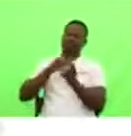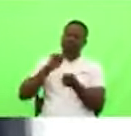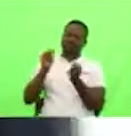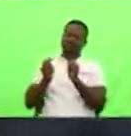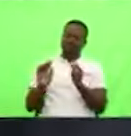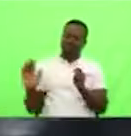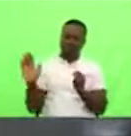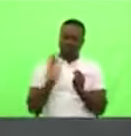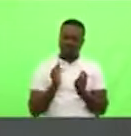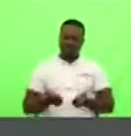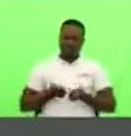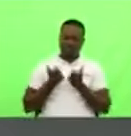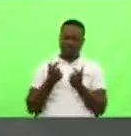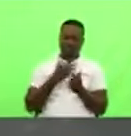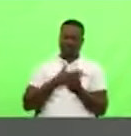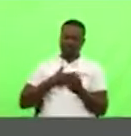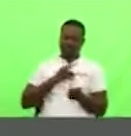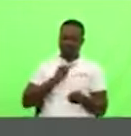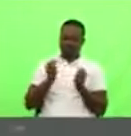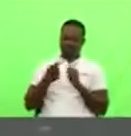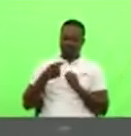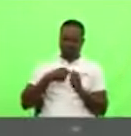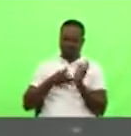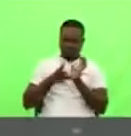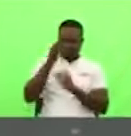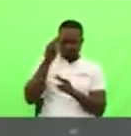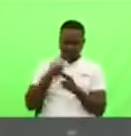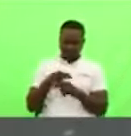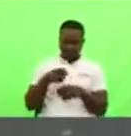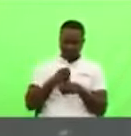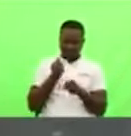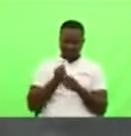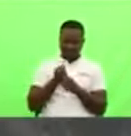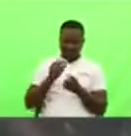Transform me, O God. Make me a witness.